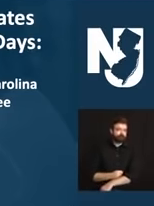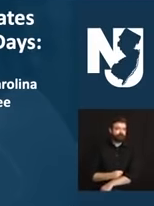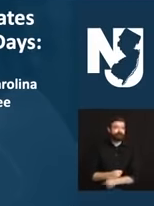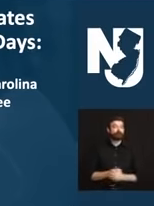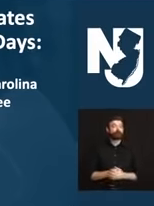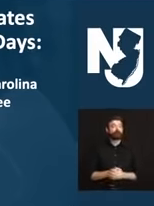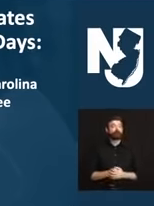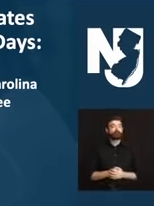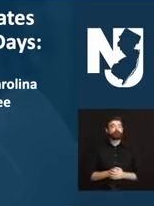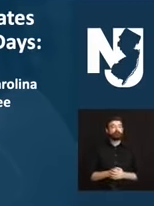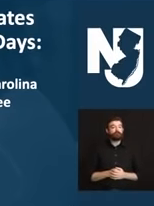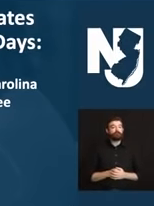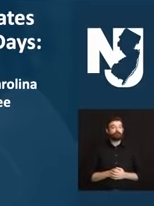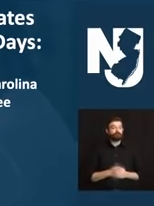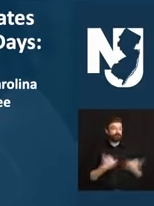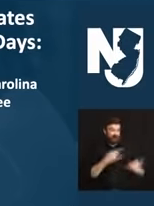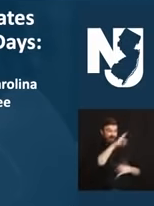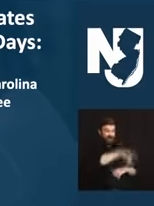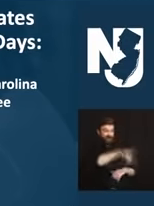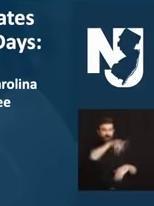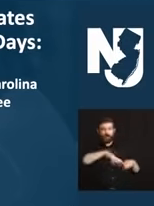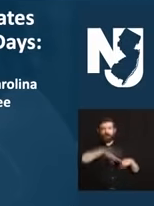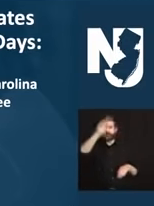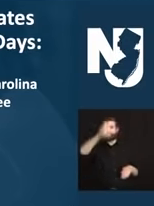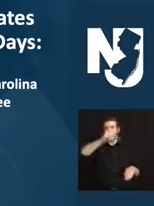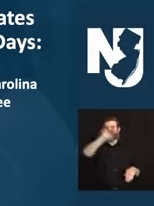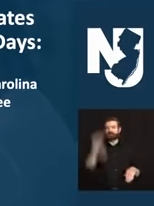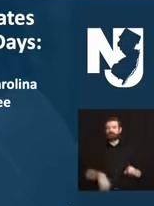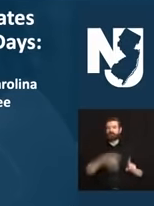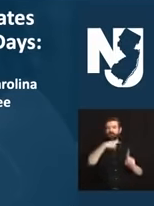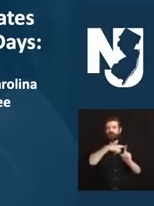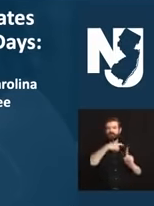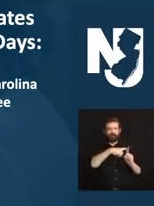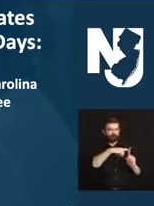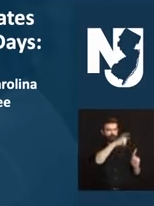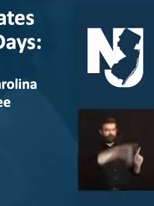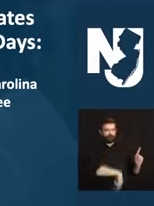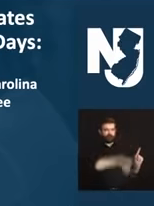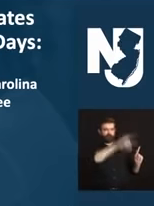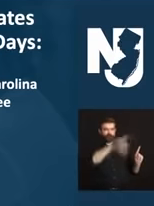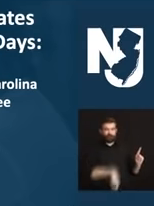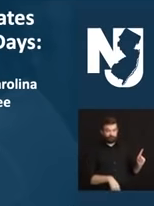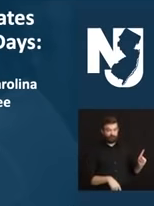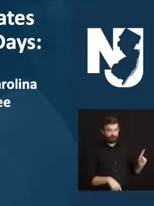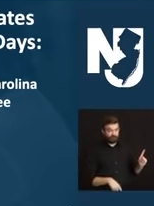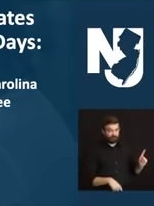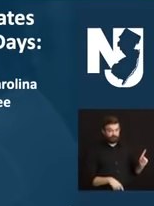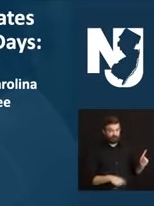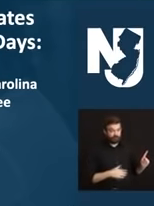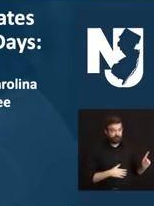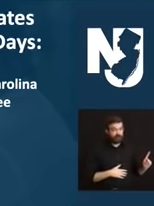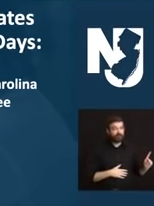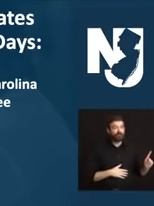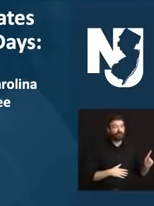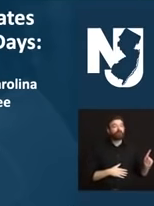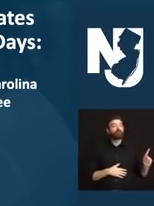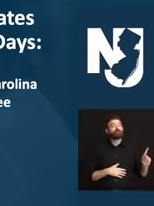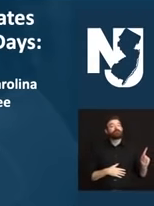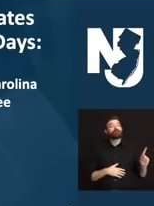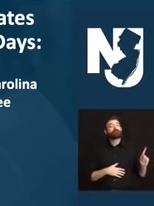than 10%, or a new number of cases more than 10